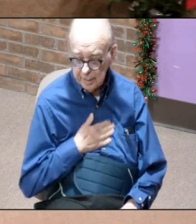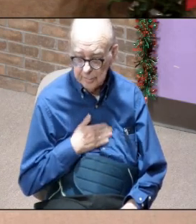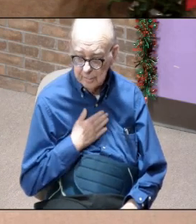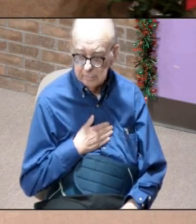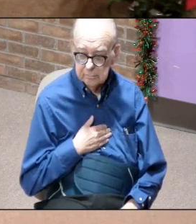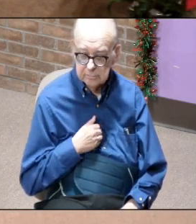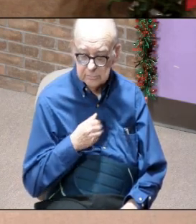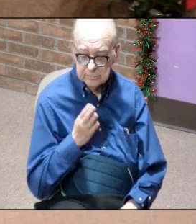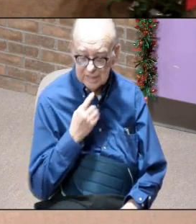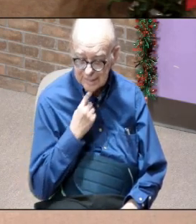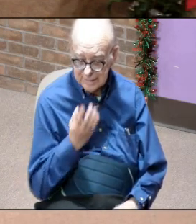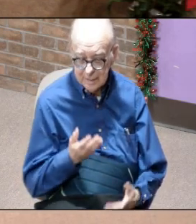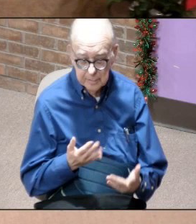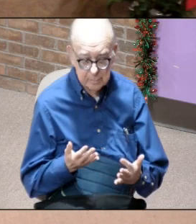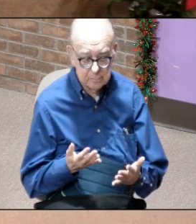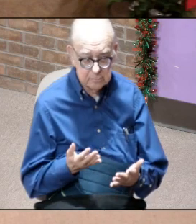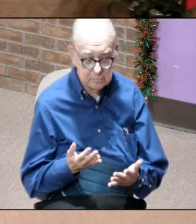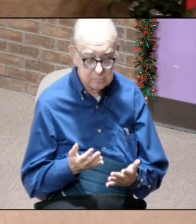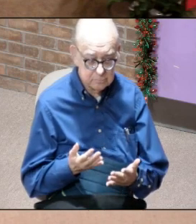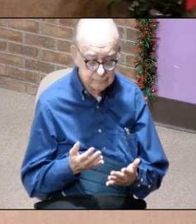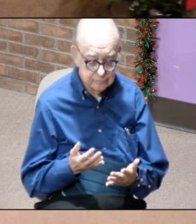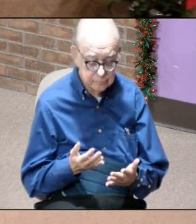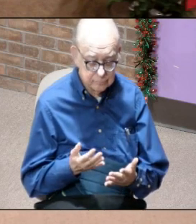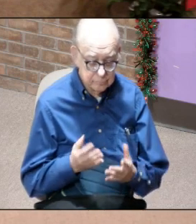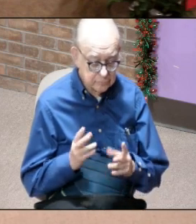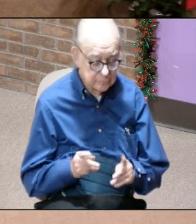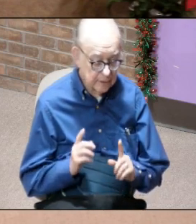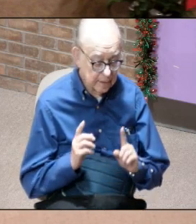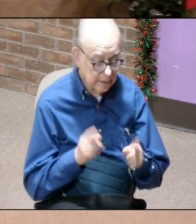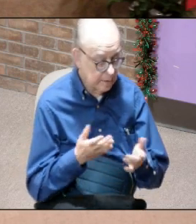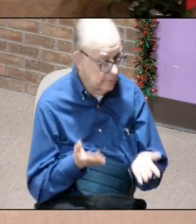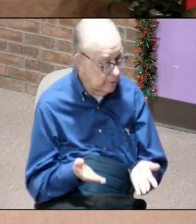And he's saying, hold on a minute. Somebody came to you.